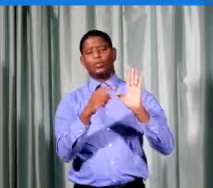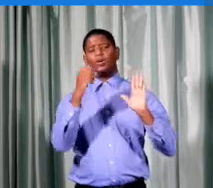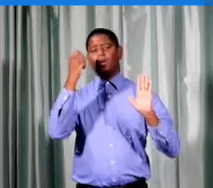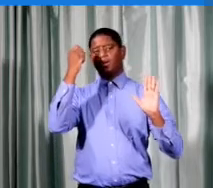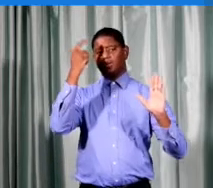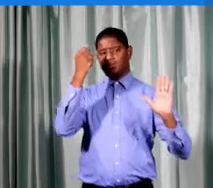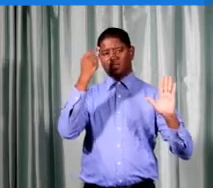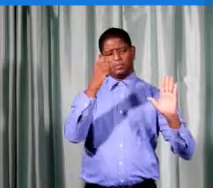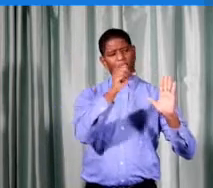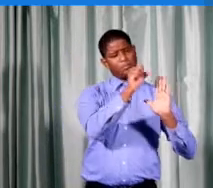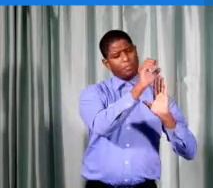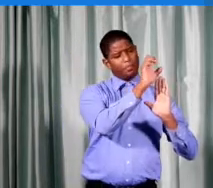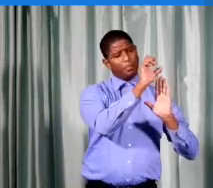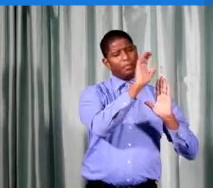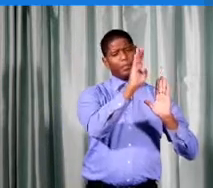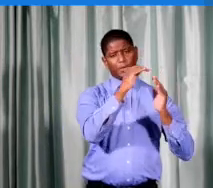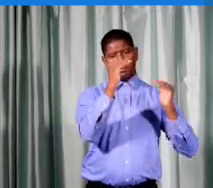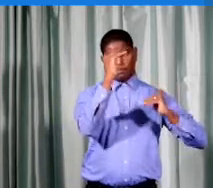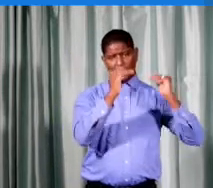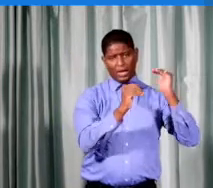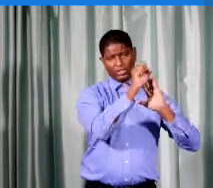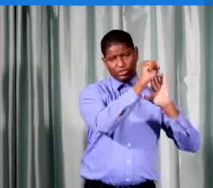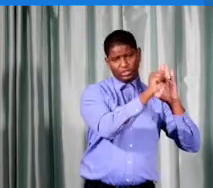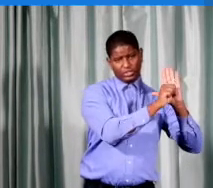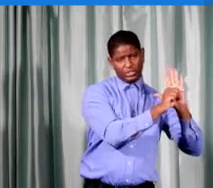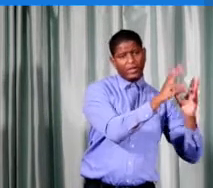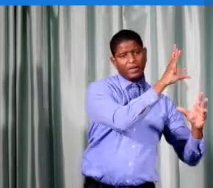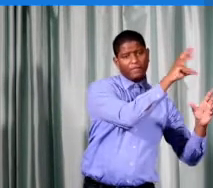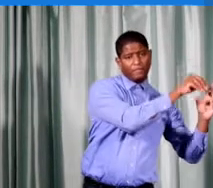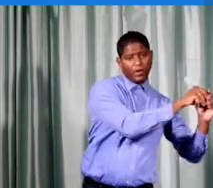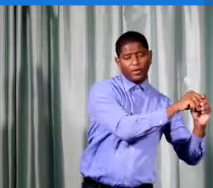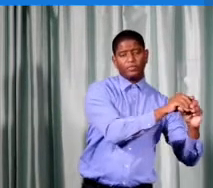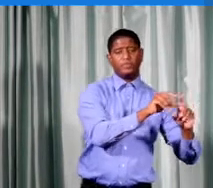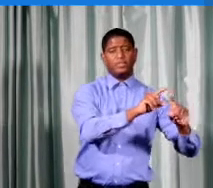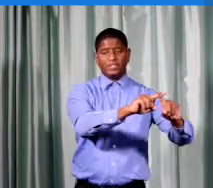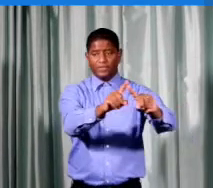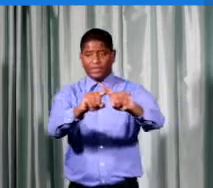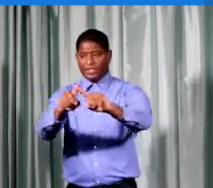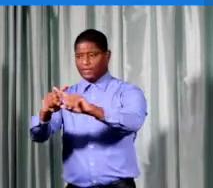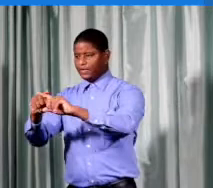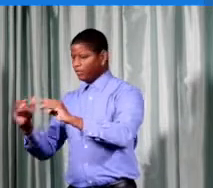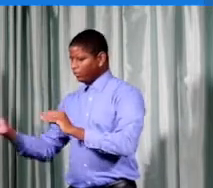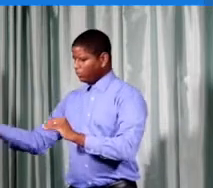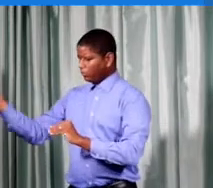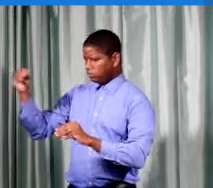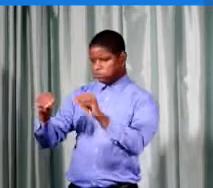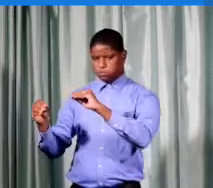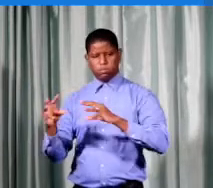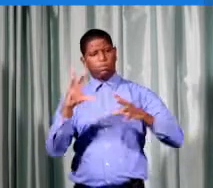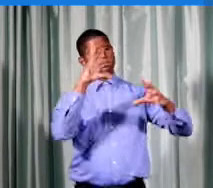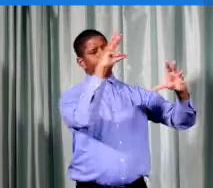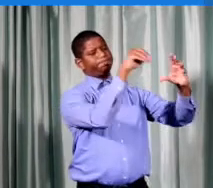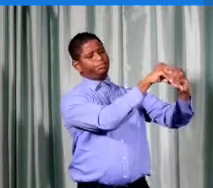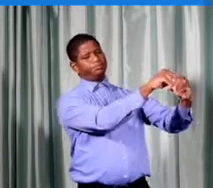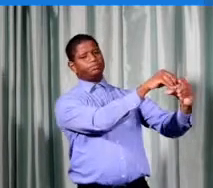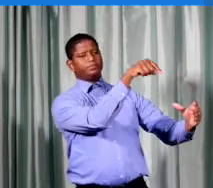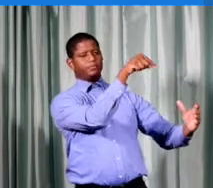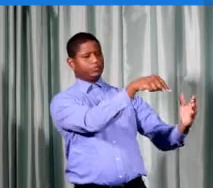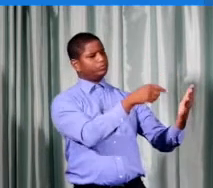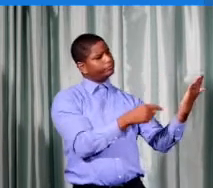with some tools we'll look at, will I be able to cover my debts? So those are the three.